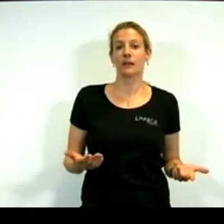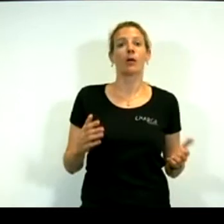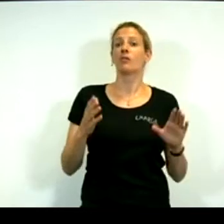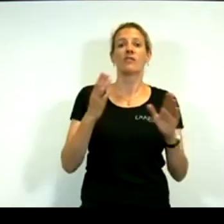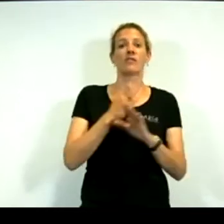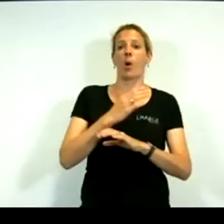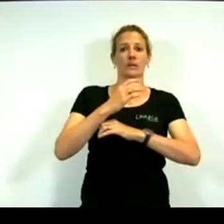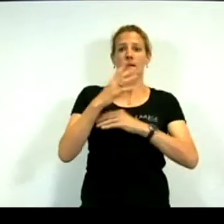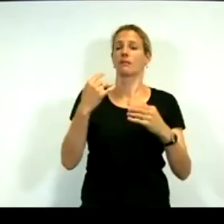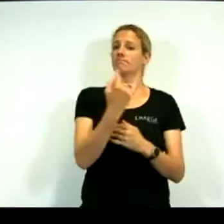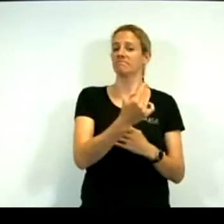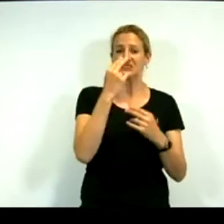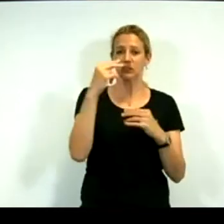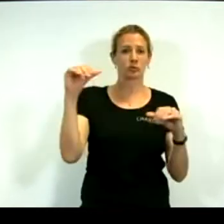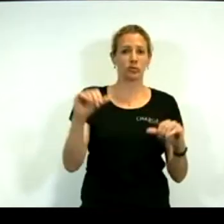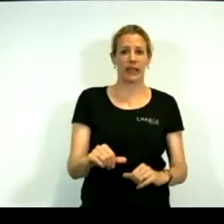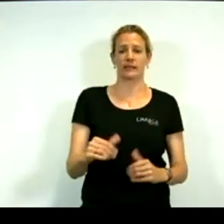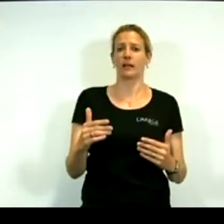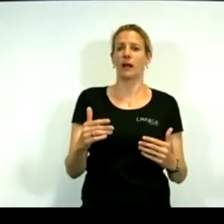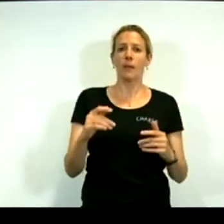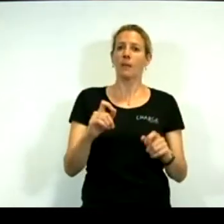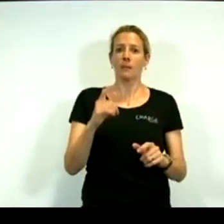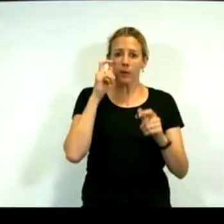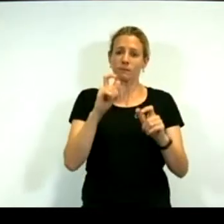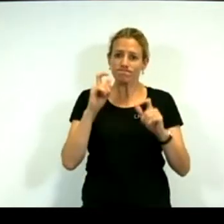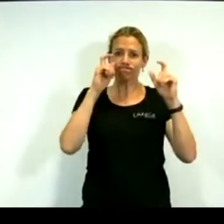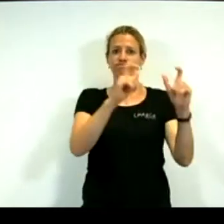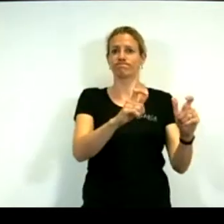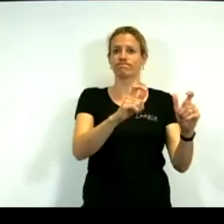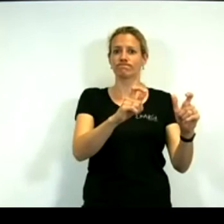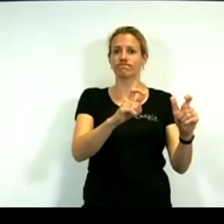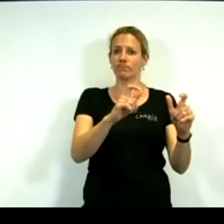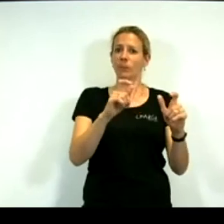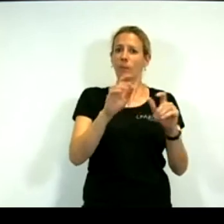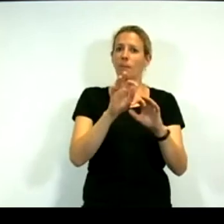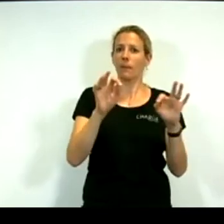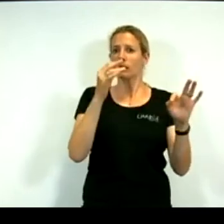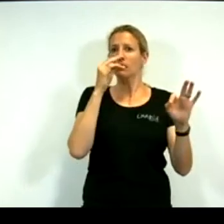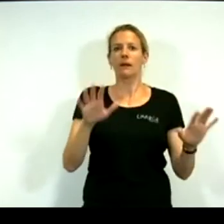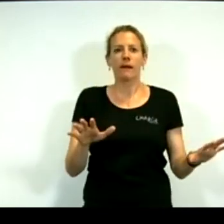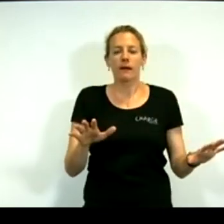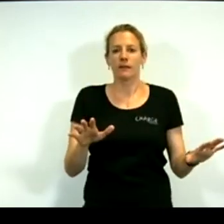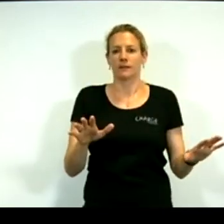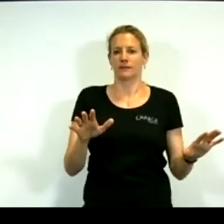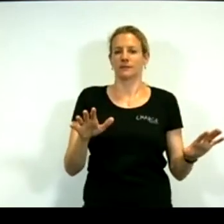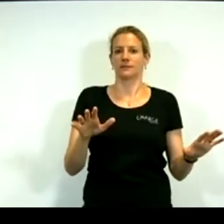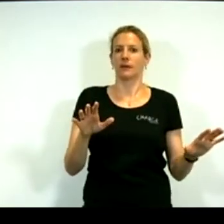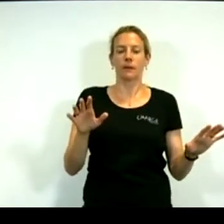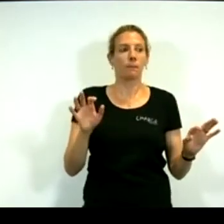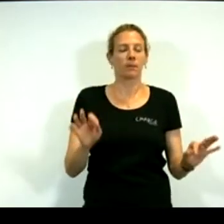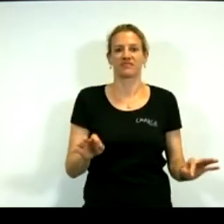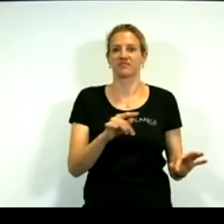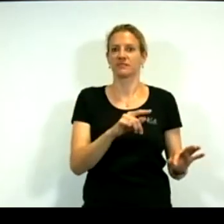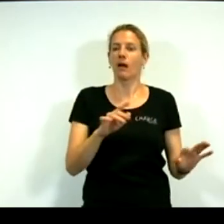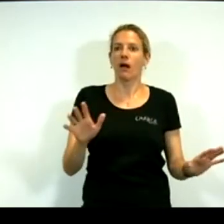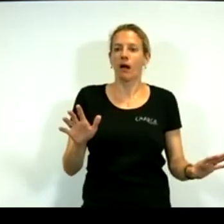these glasses went on and corrected things, it was obvious that she was suddenly seeing much more clearly.